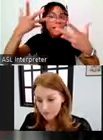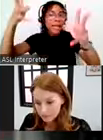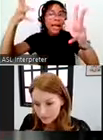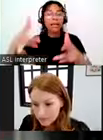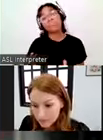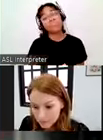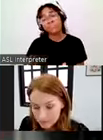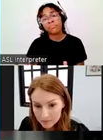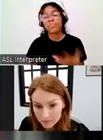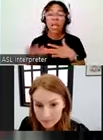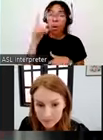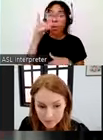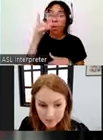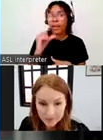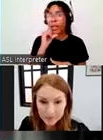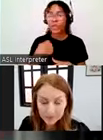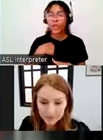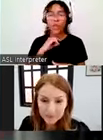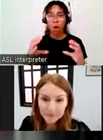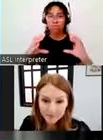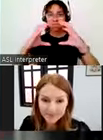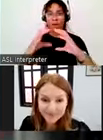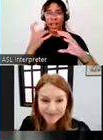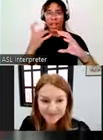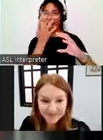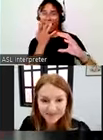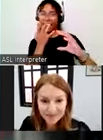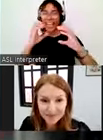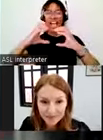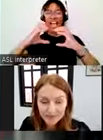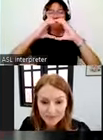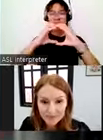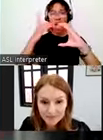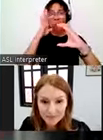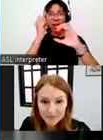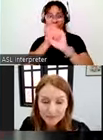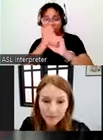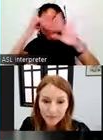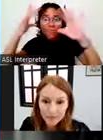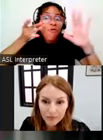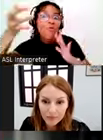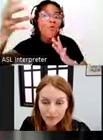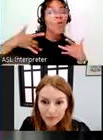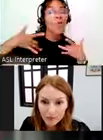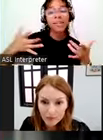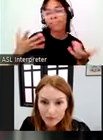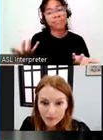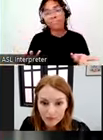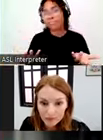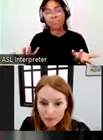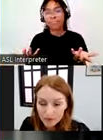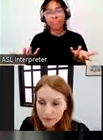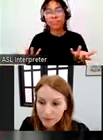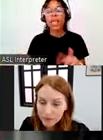there, because we don't have a crystal ball and we can't predict what things are going to be like in 10, 20, 30 years. But what we can do is